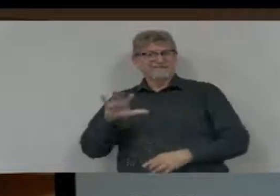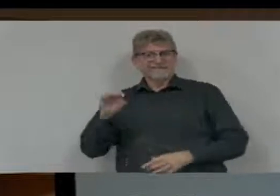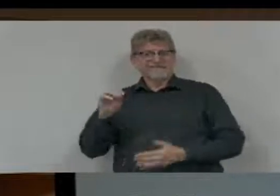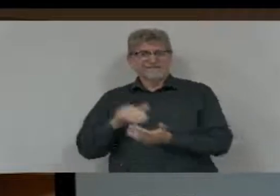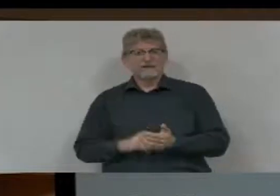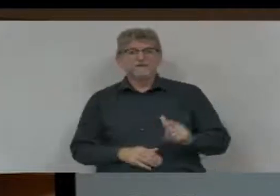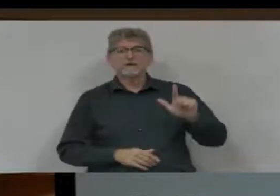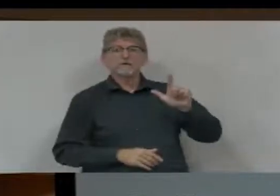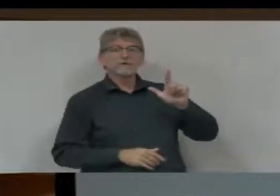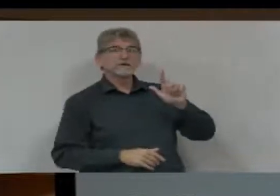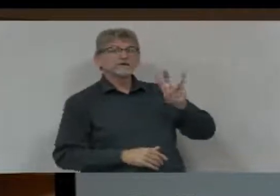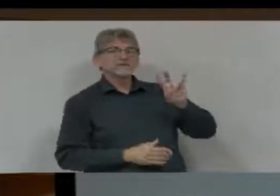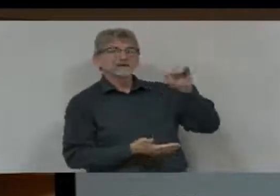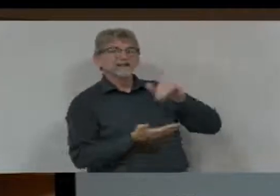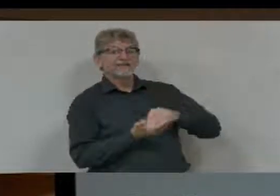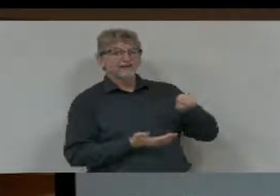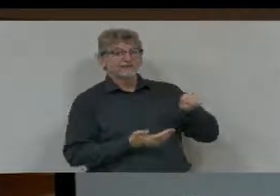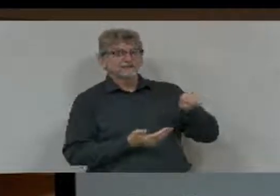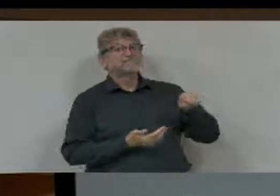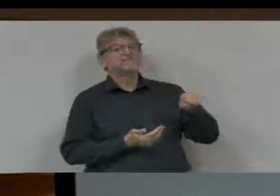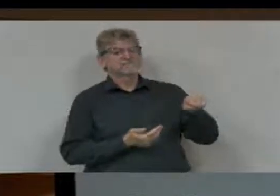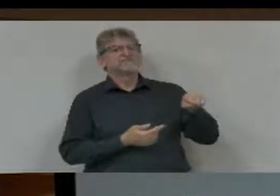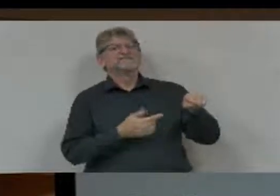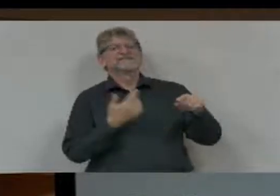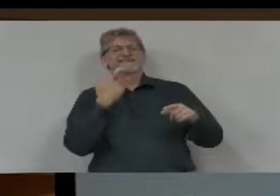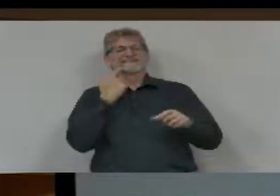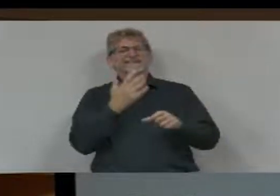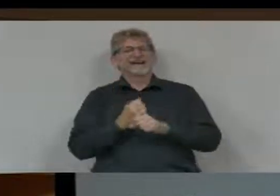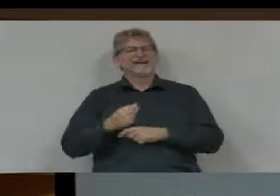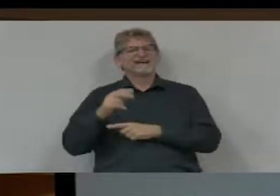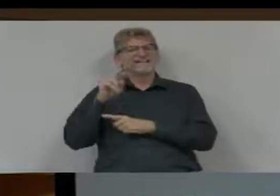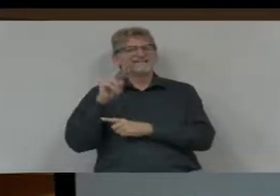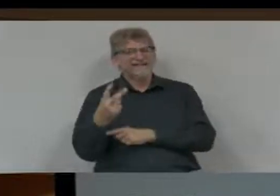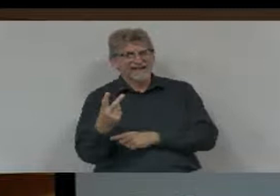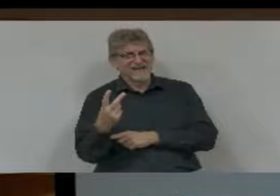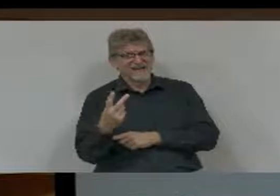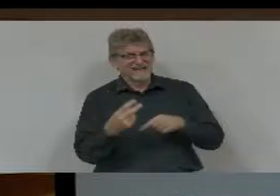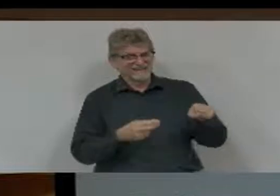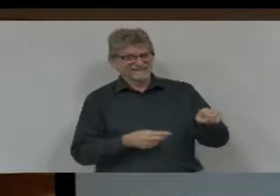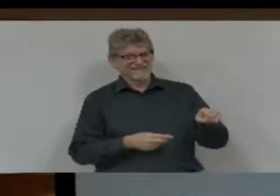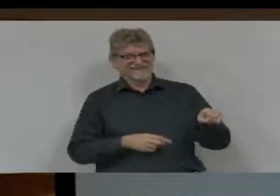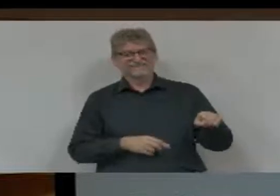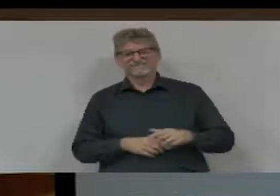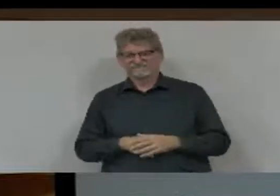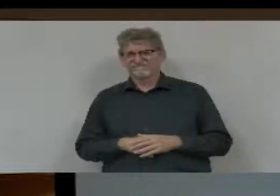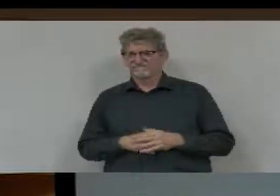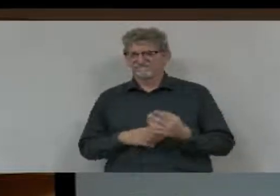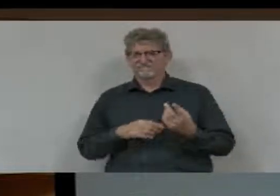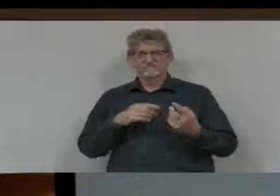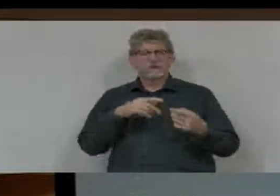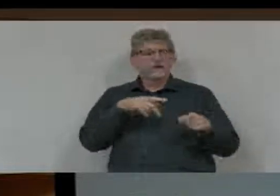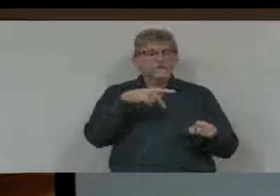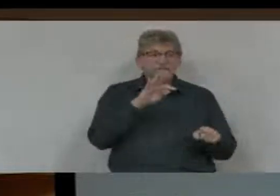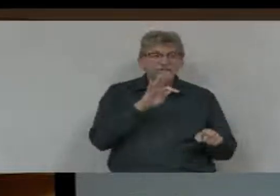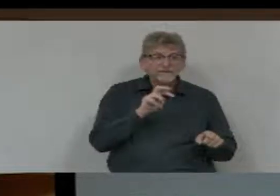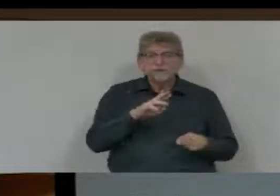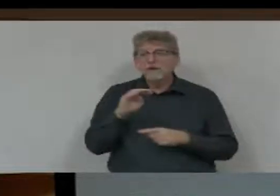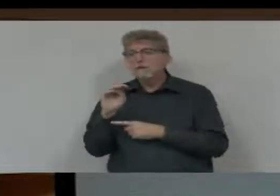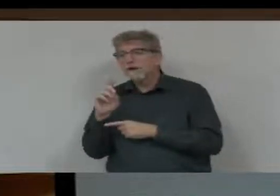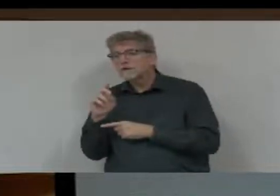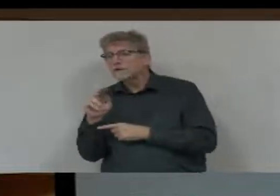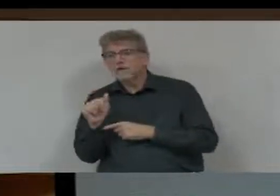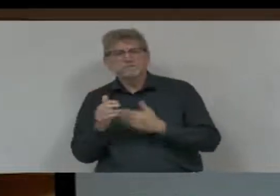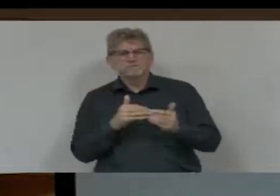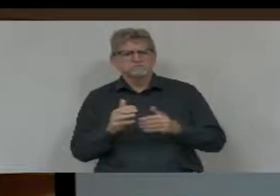27,123 have received the second dose of either the Pfizer or Moderna vaccine, or one dose of the Johnson & Johnson vaccine, making them